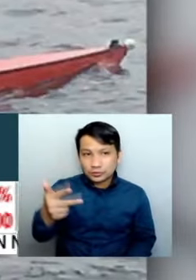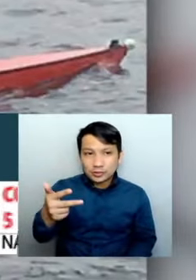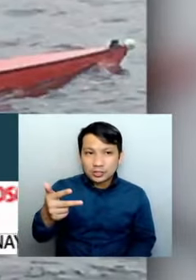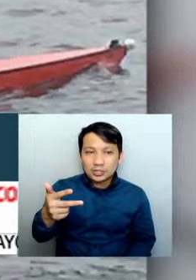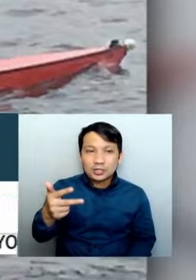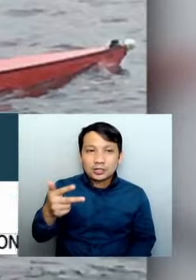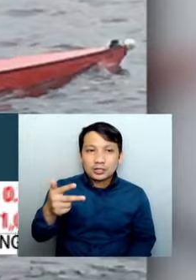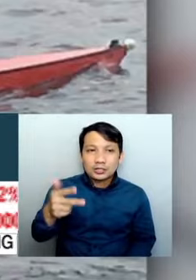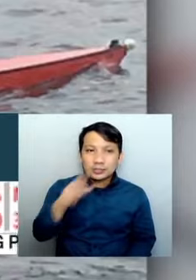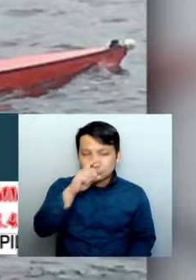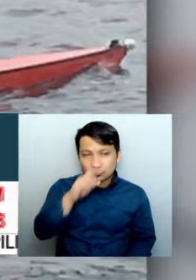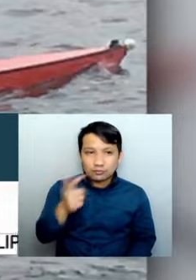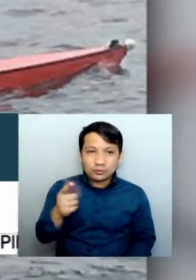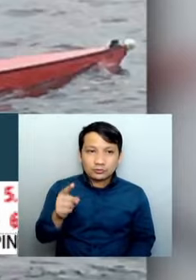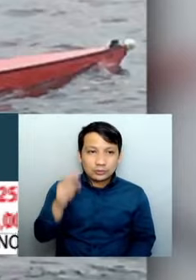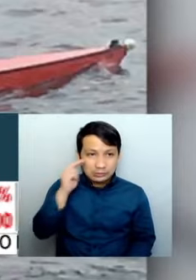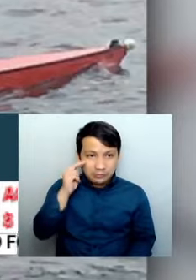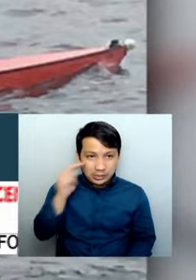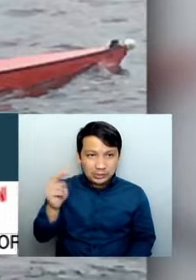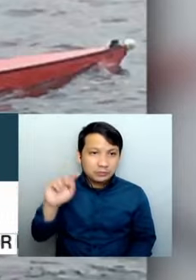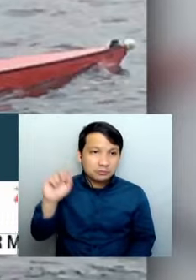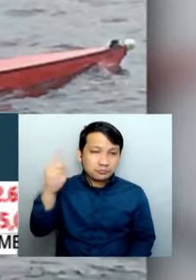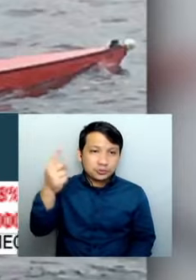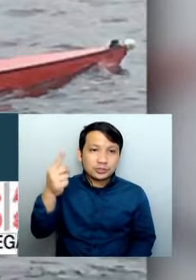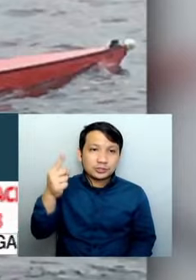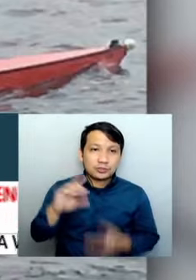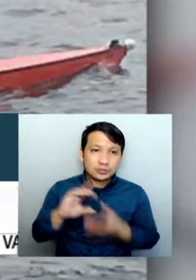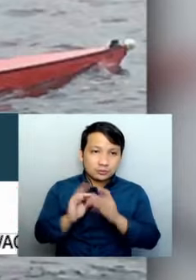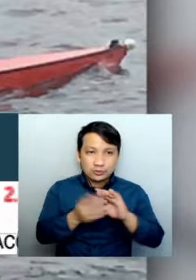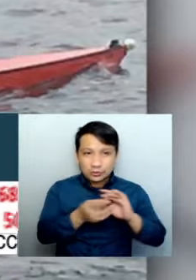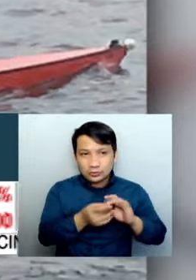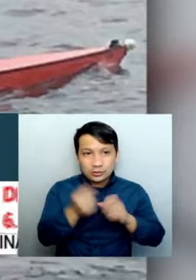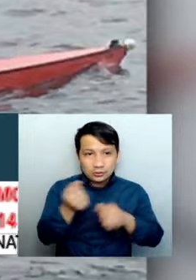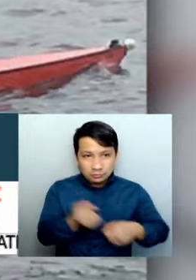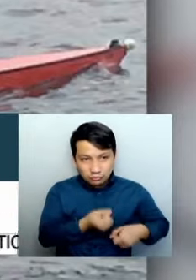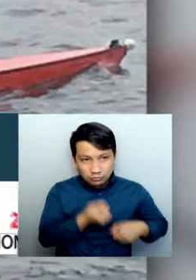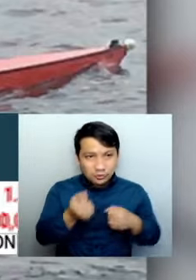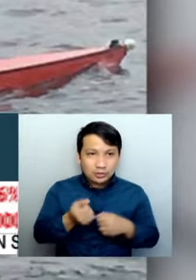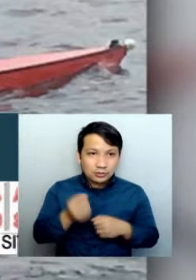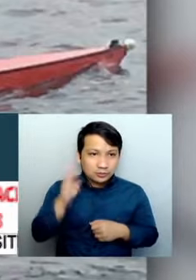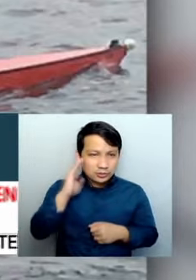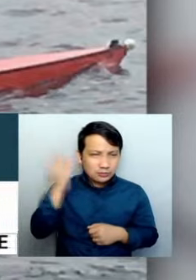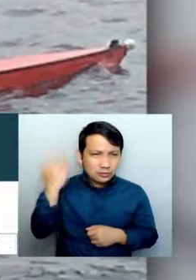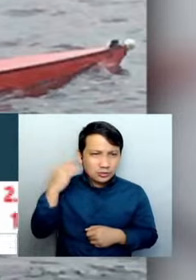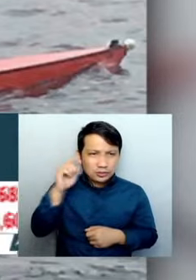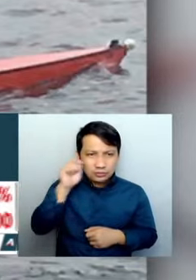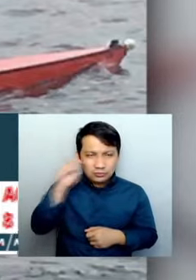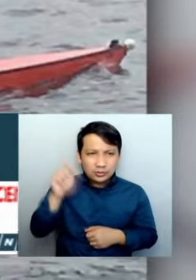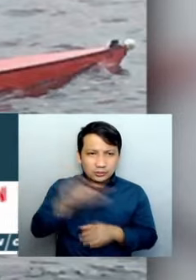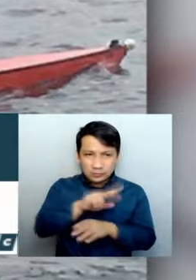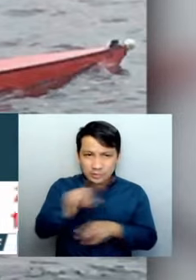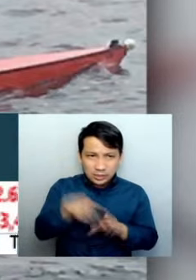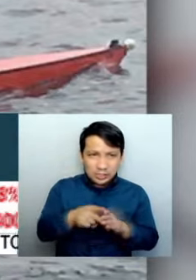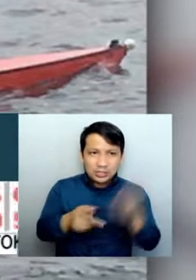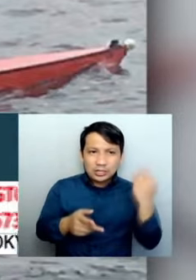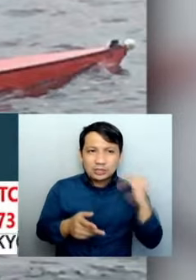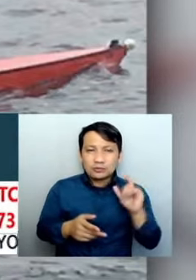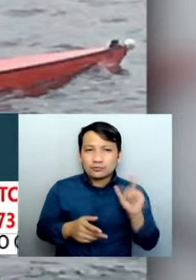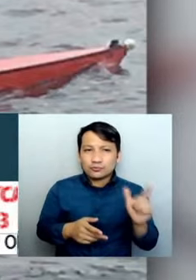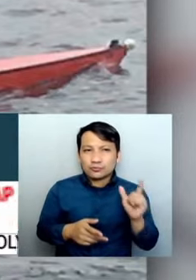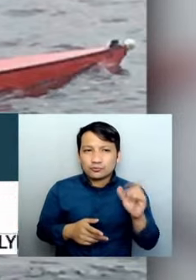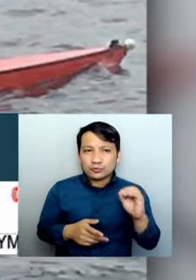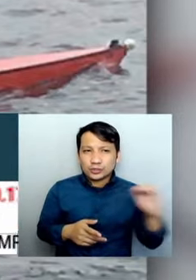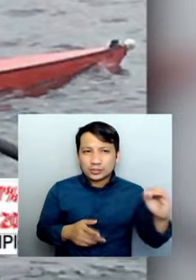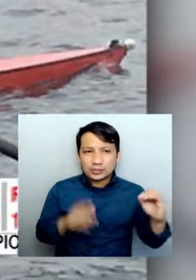preliminary heats. The 21-year-old Nevarez is the first Filipino Olympic rower since Benjamin Tolentino participated in the